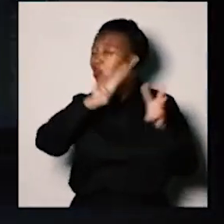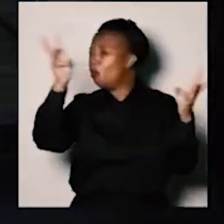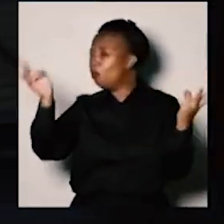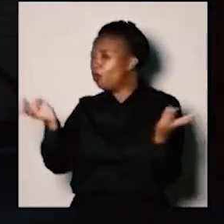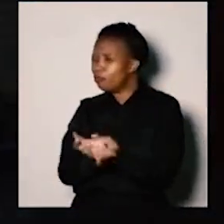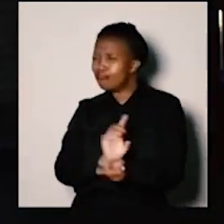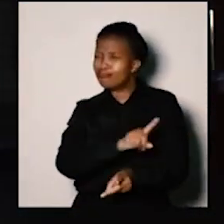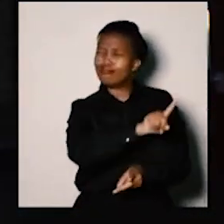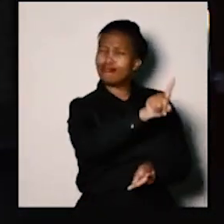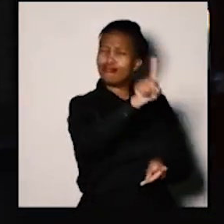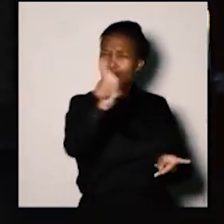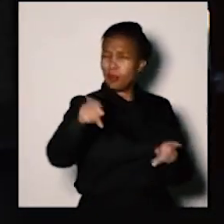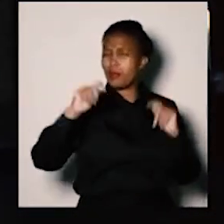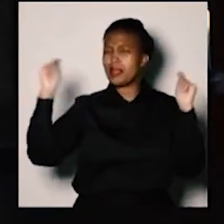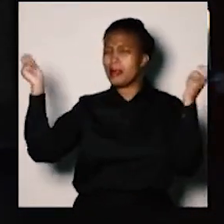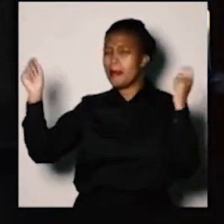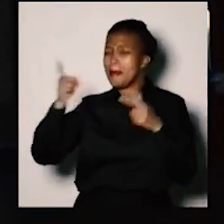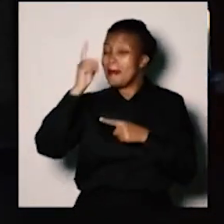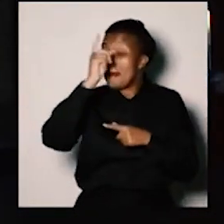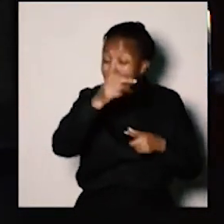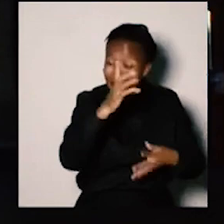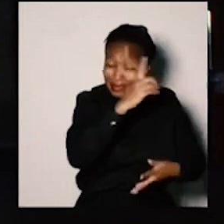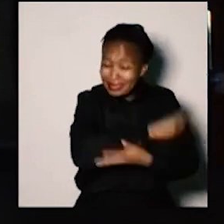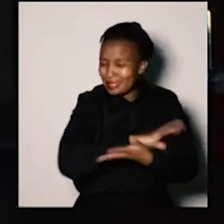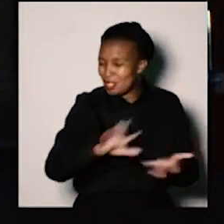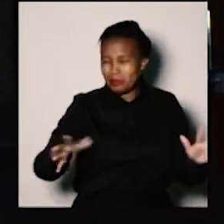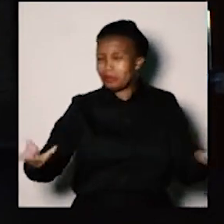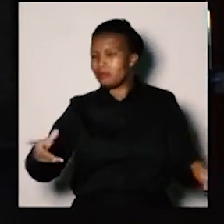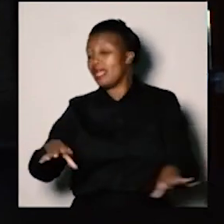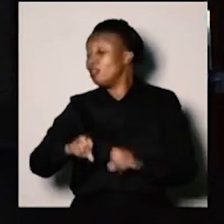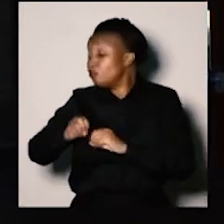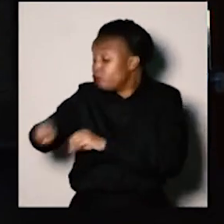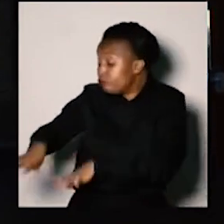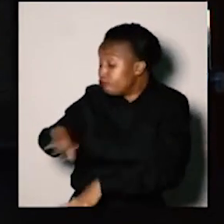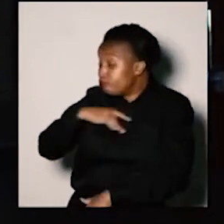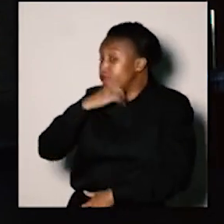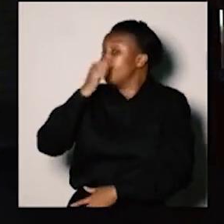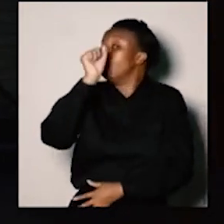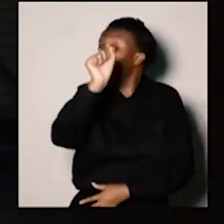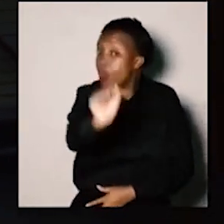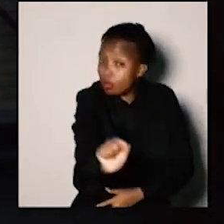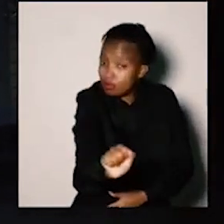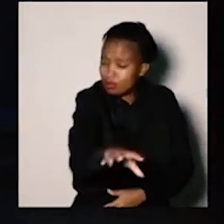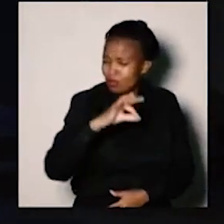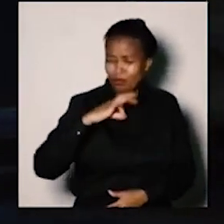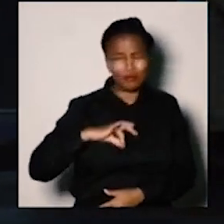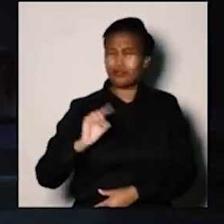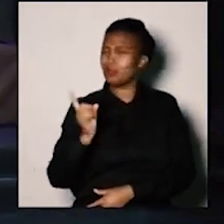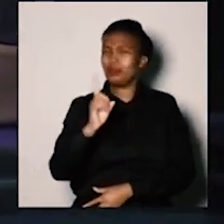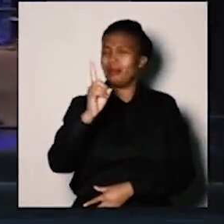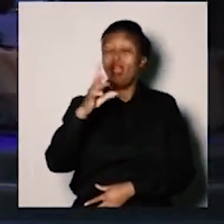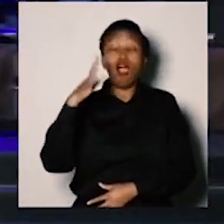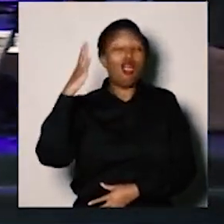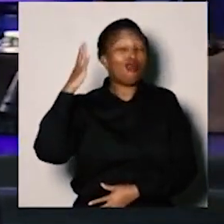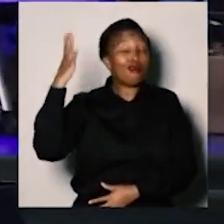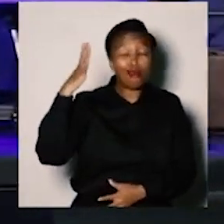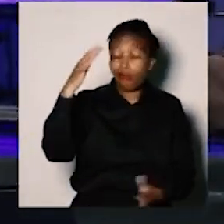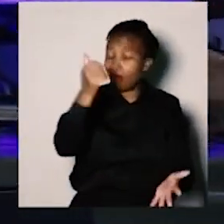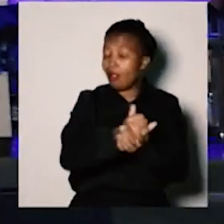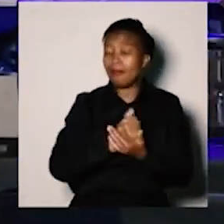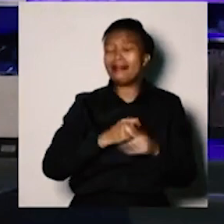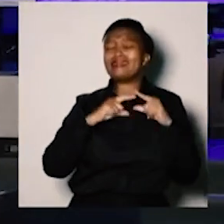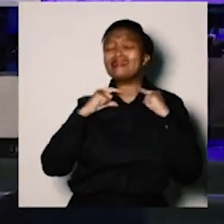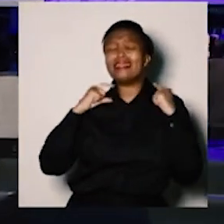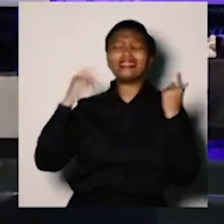of everybody, and yet the day you leave this world, you lose your soul. What does it profit you? God, help us as preachers that we don't